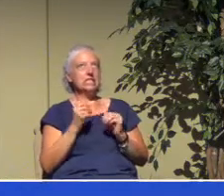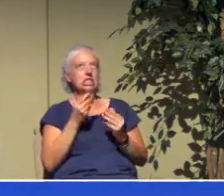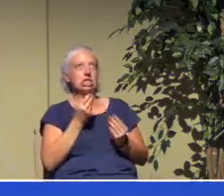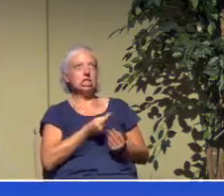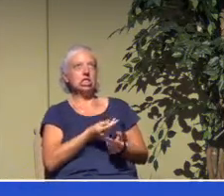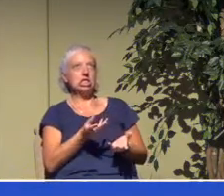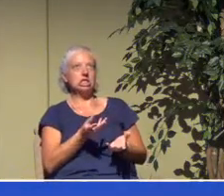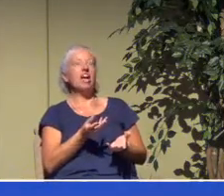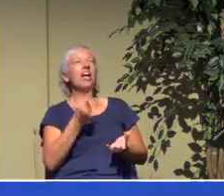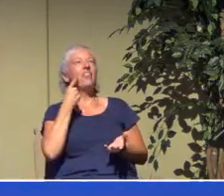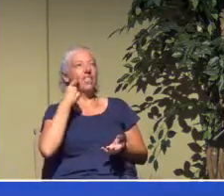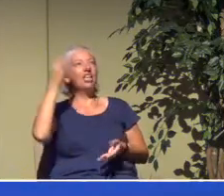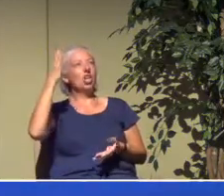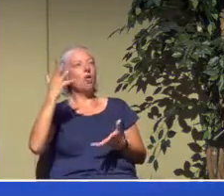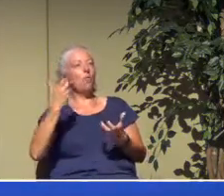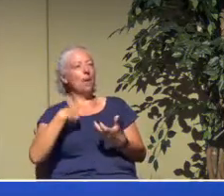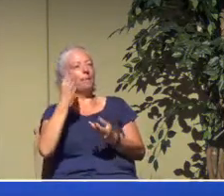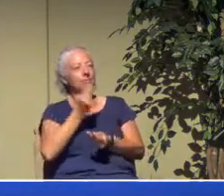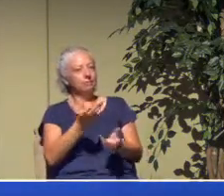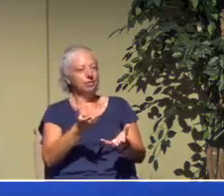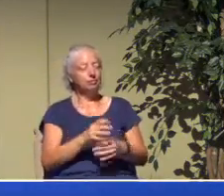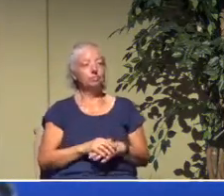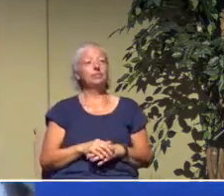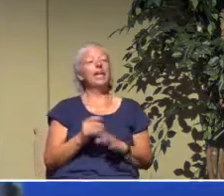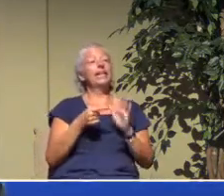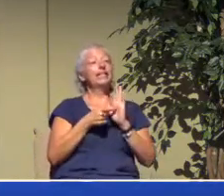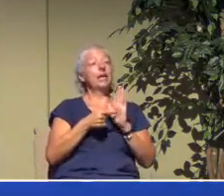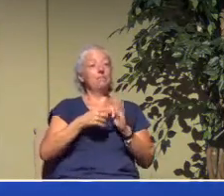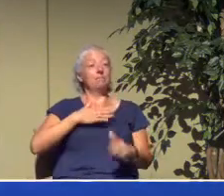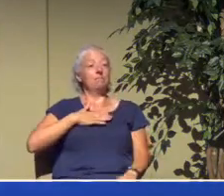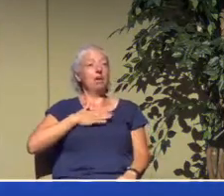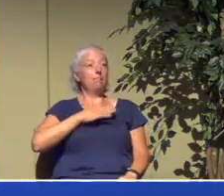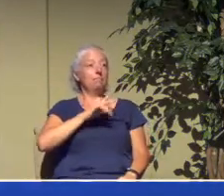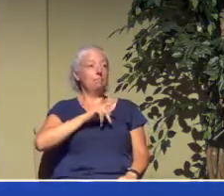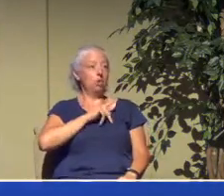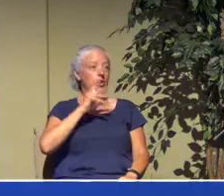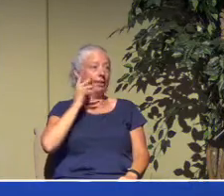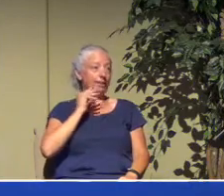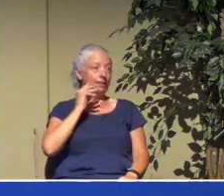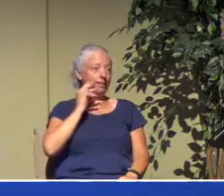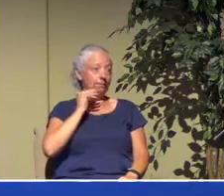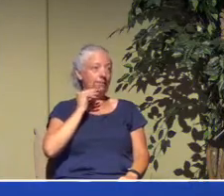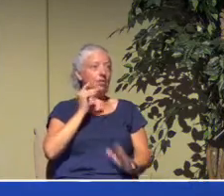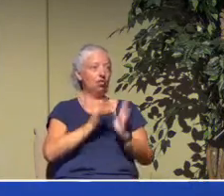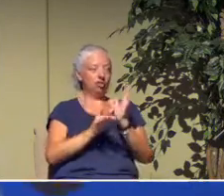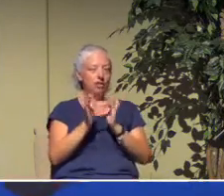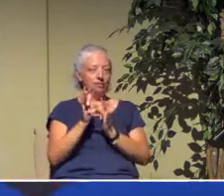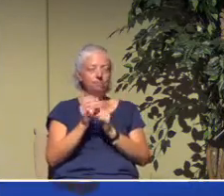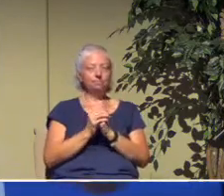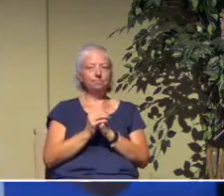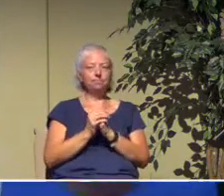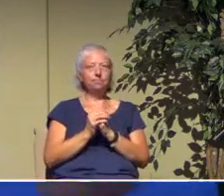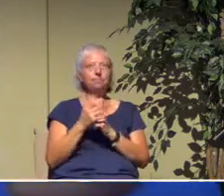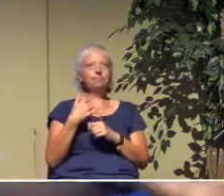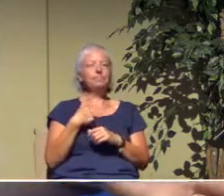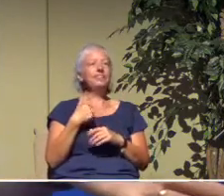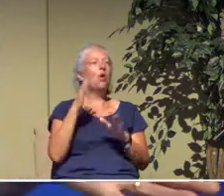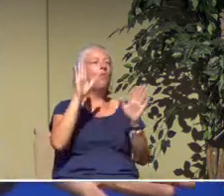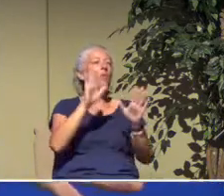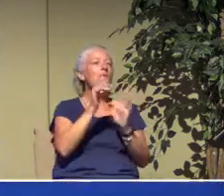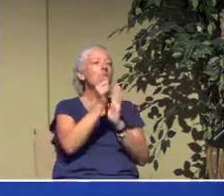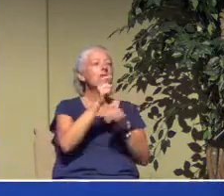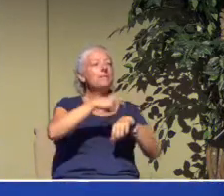this. But it, for me, it's an example of how personally Jesus is in our life. So I had this wonderful moment with my